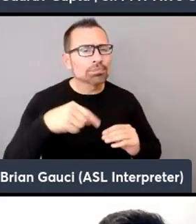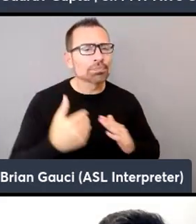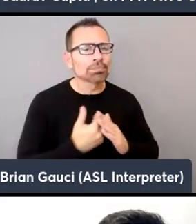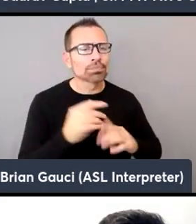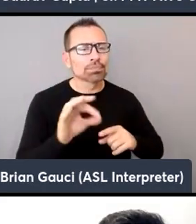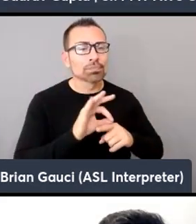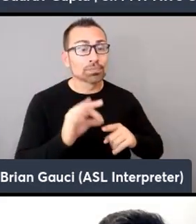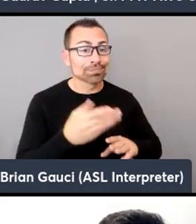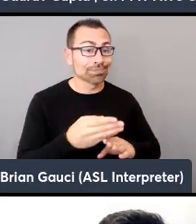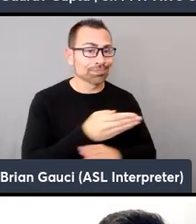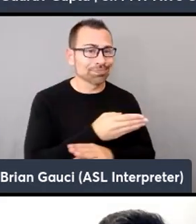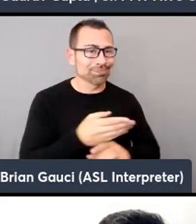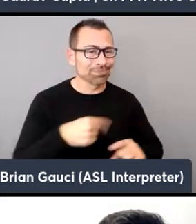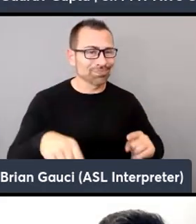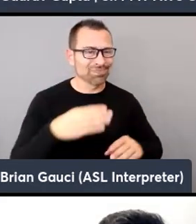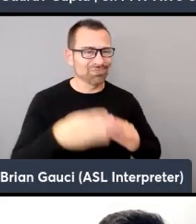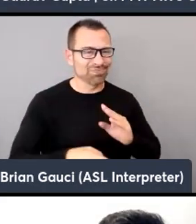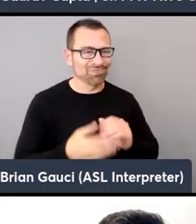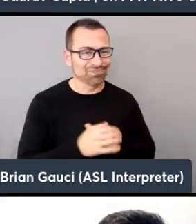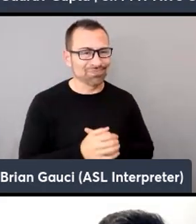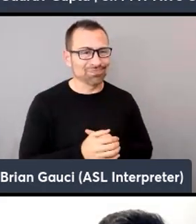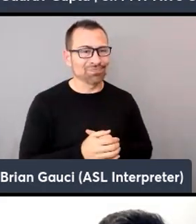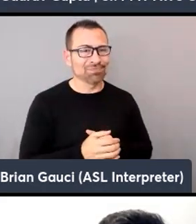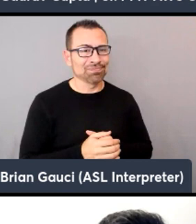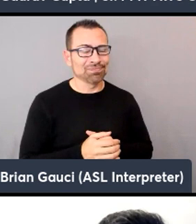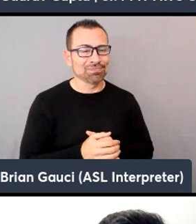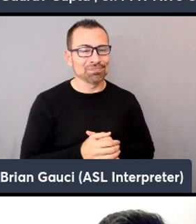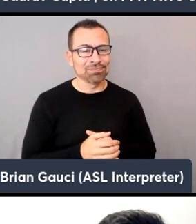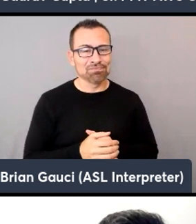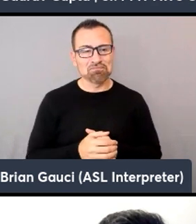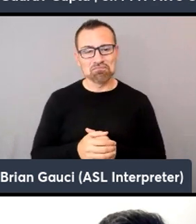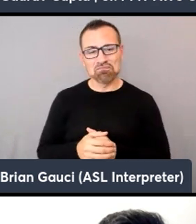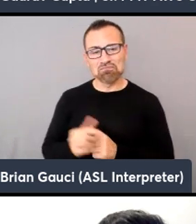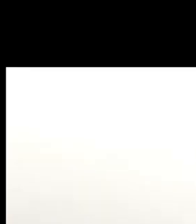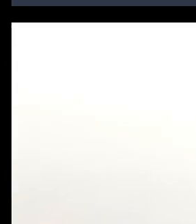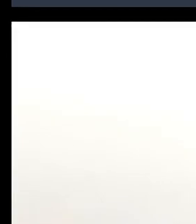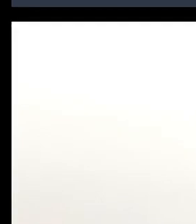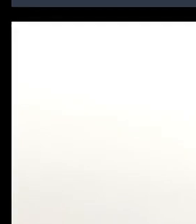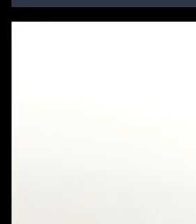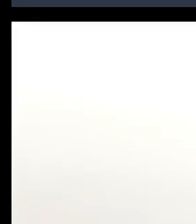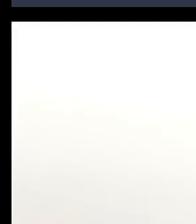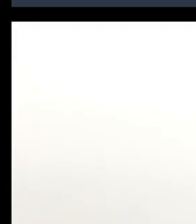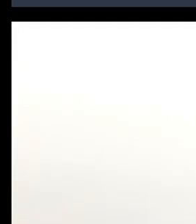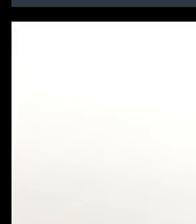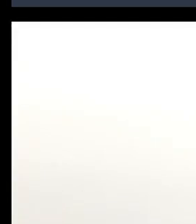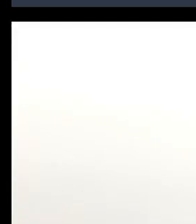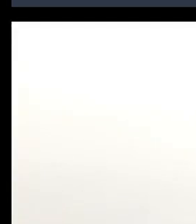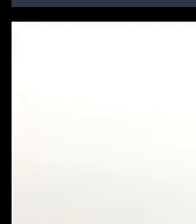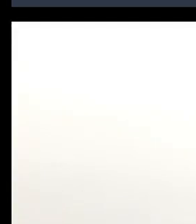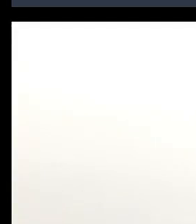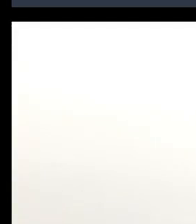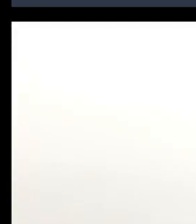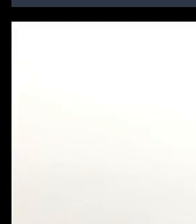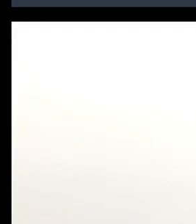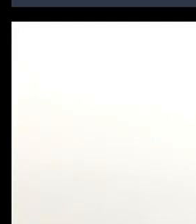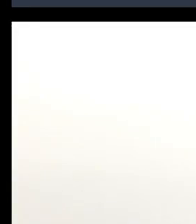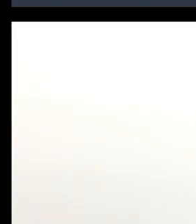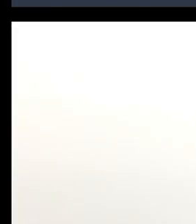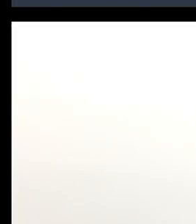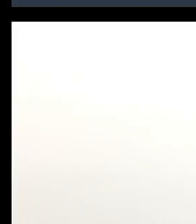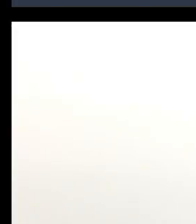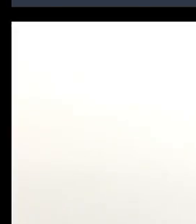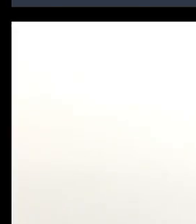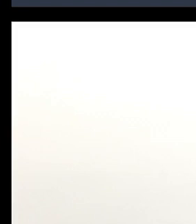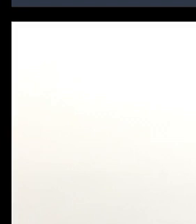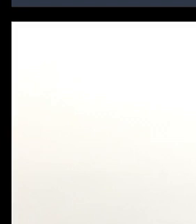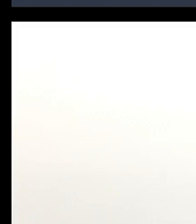before we're done? I think I've covered pretty much everything. I'm just excited that we've launched this, and thank you